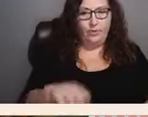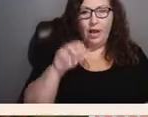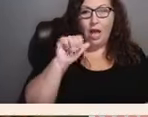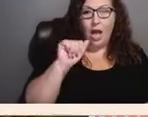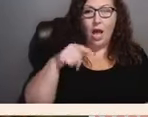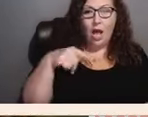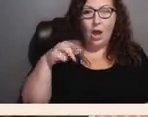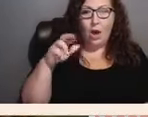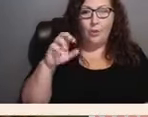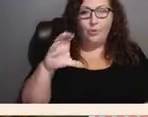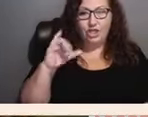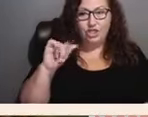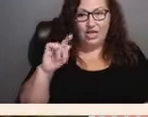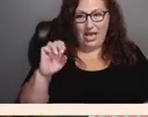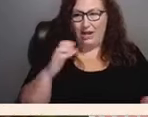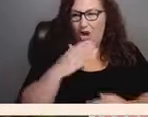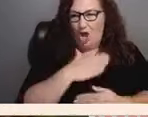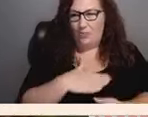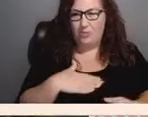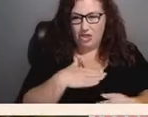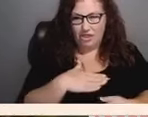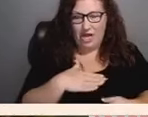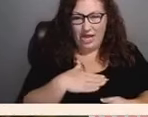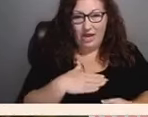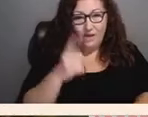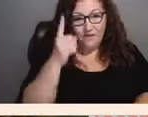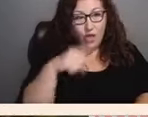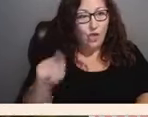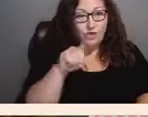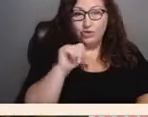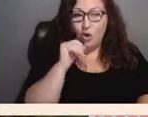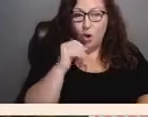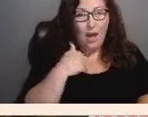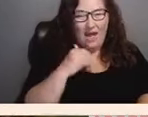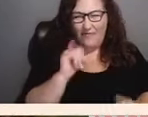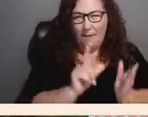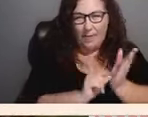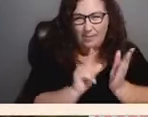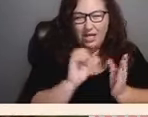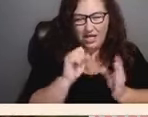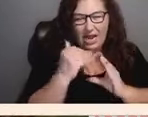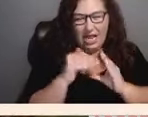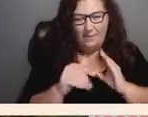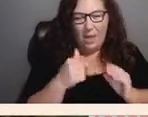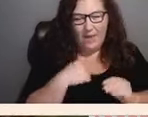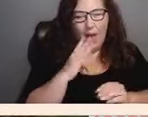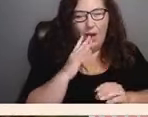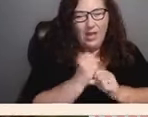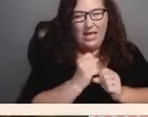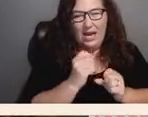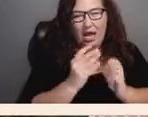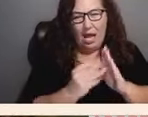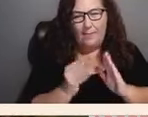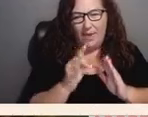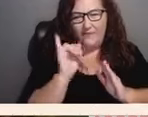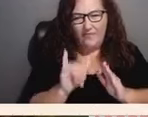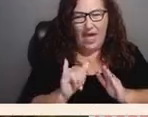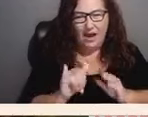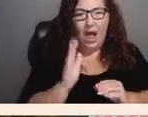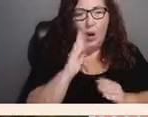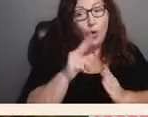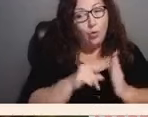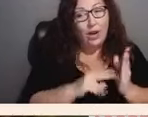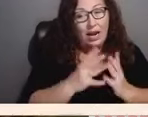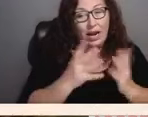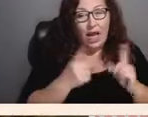appreciate. Now, for those of you who don't have the publication, you can email me and I get a copy of the publication. I'm gonna read a lot from the